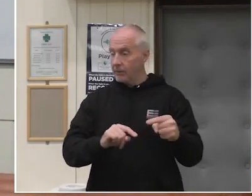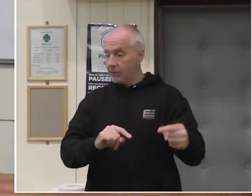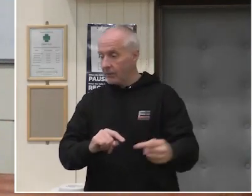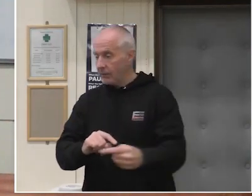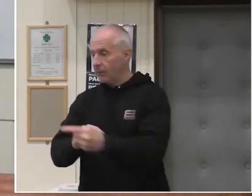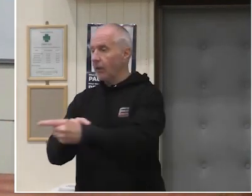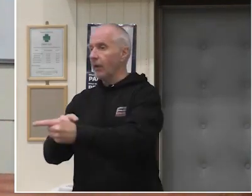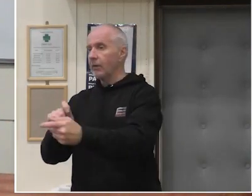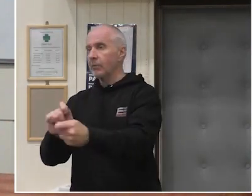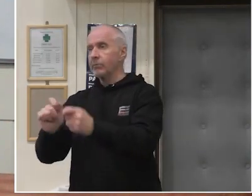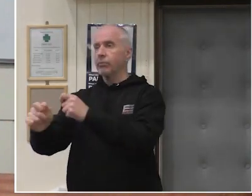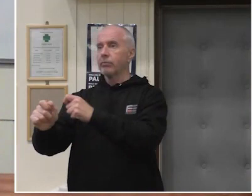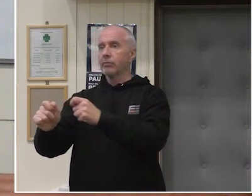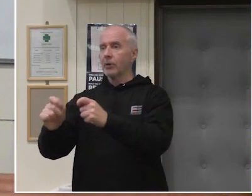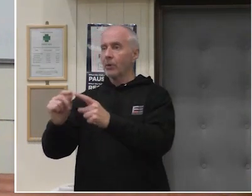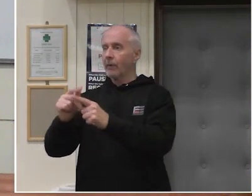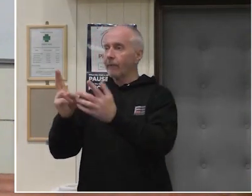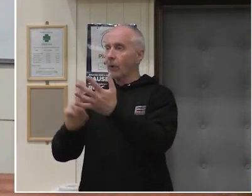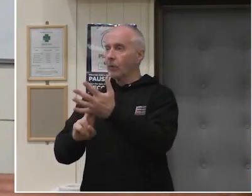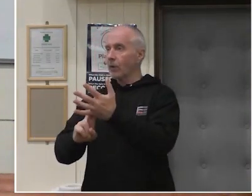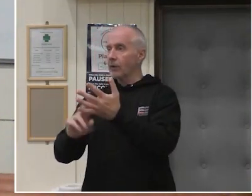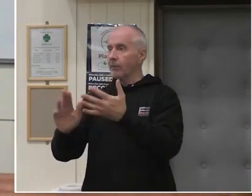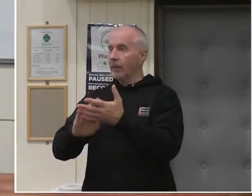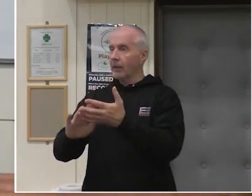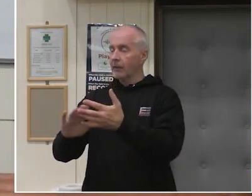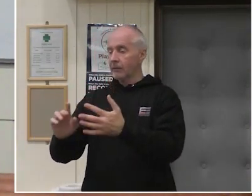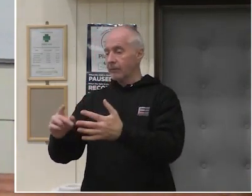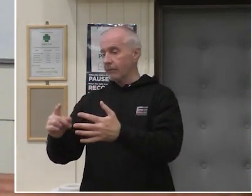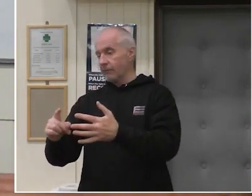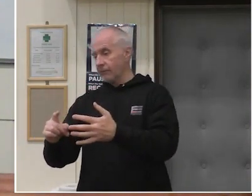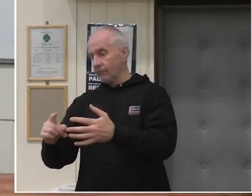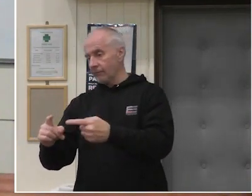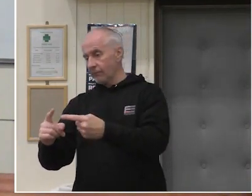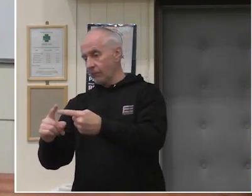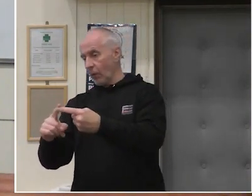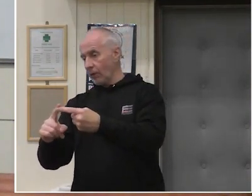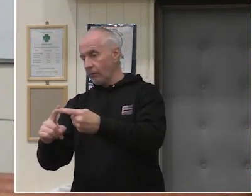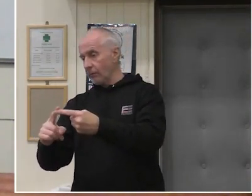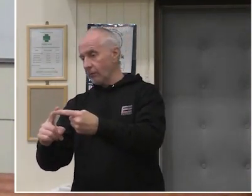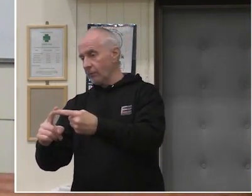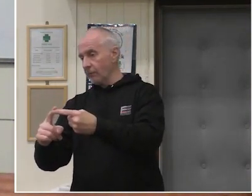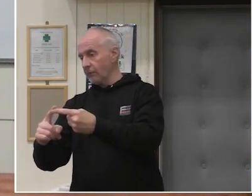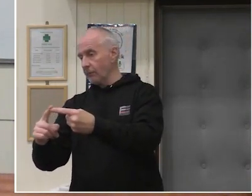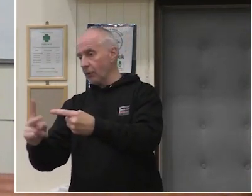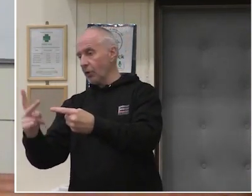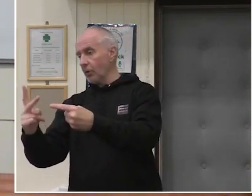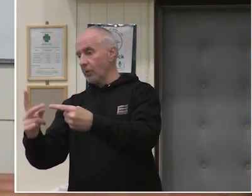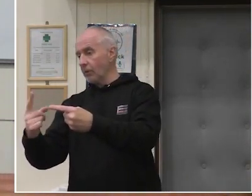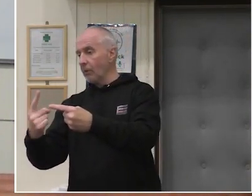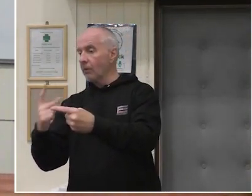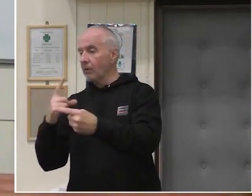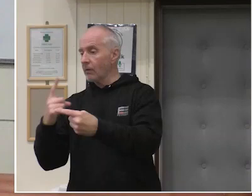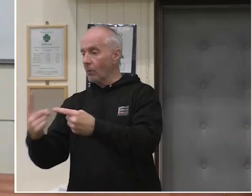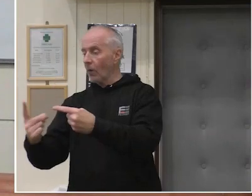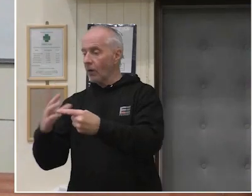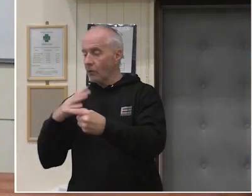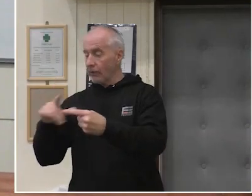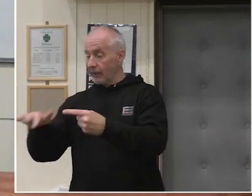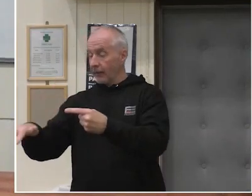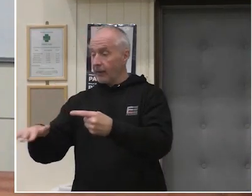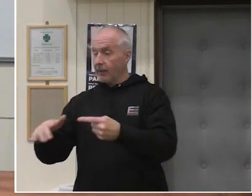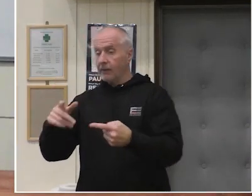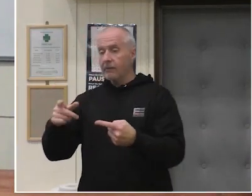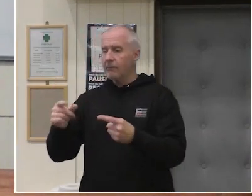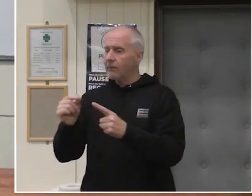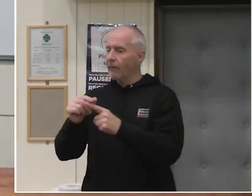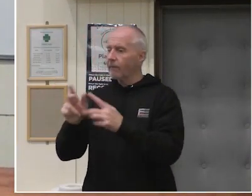to convert into another photon, so we get a photon popping out. What do we do with the photon? Well, it's not quite as easy as looking for it because